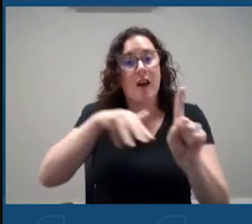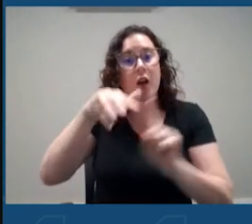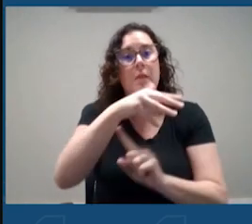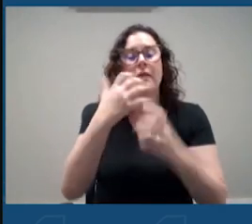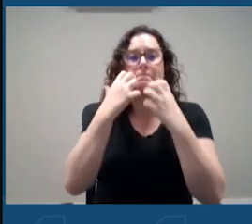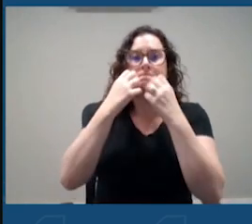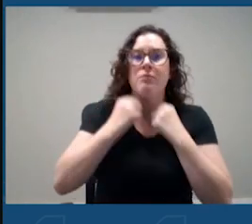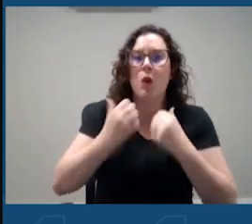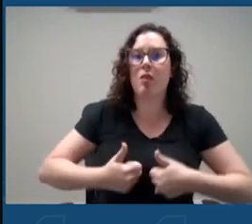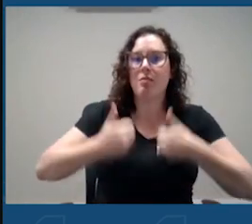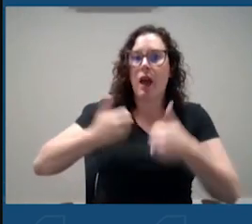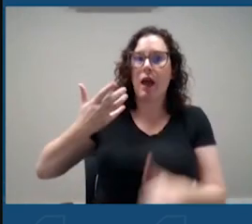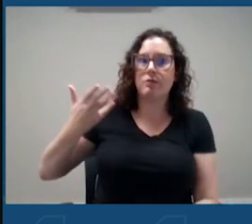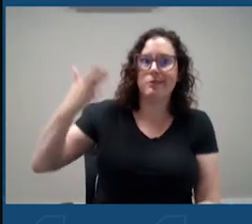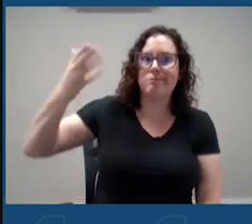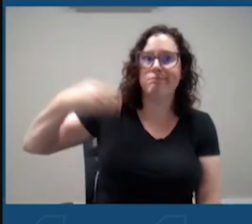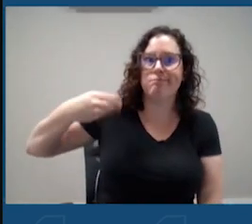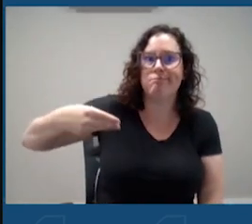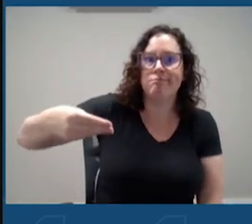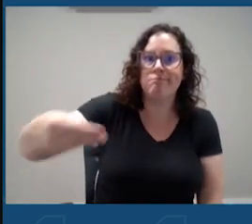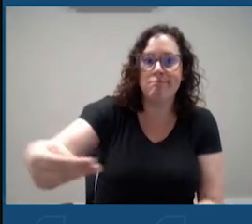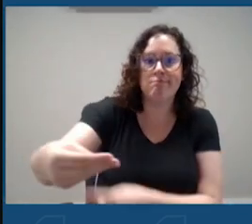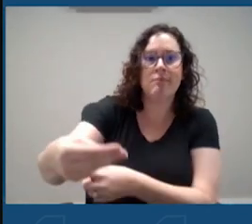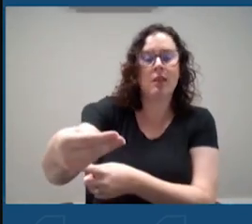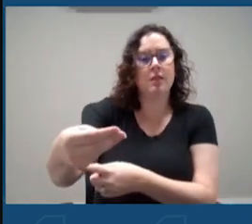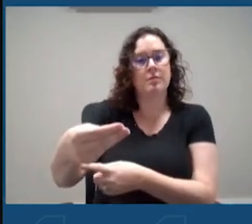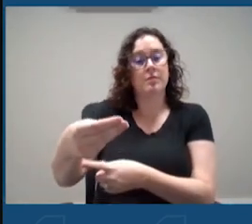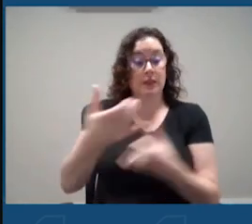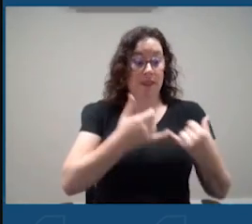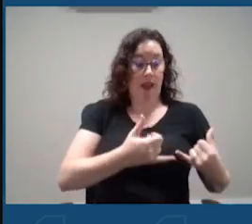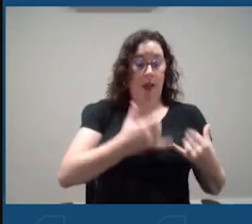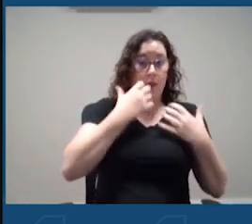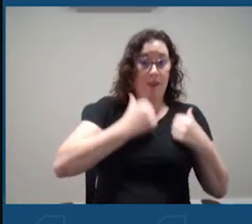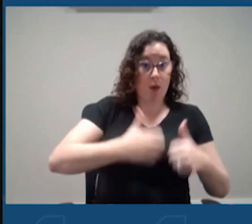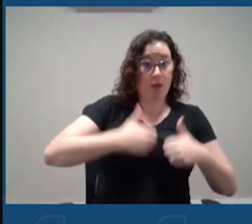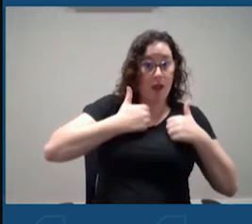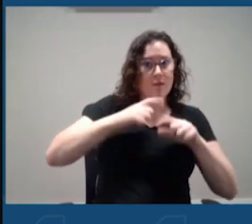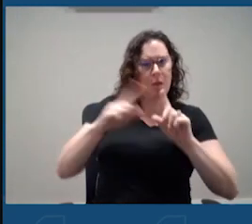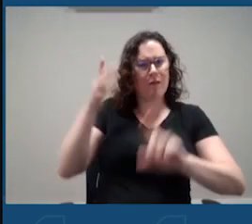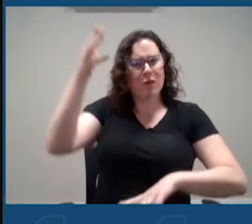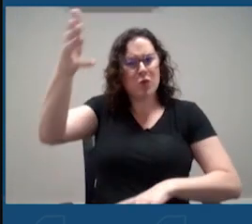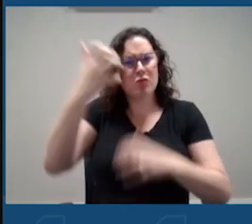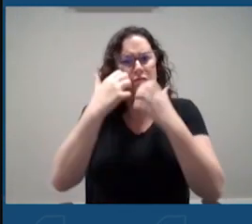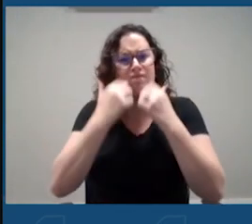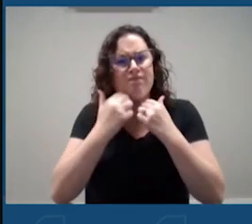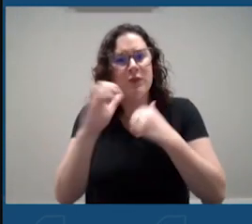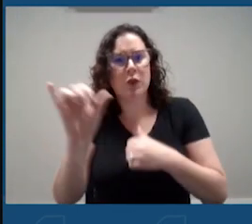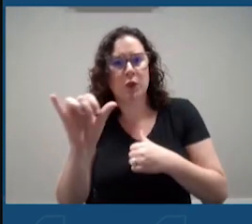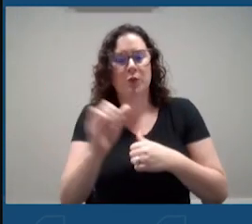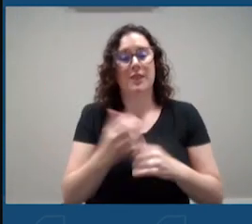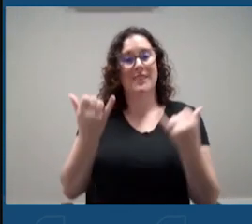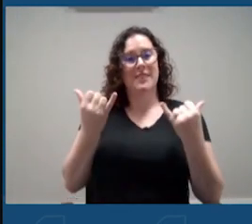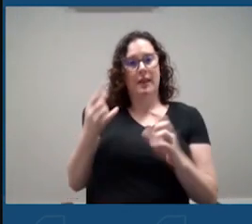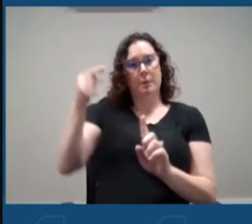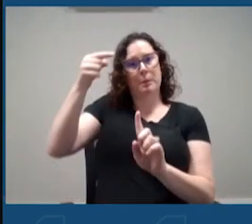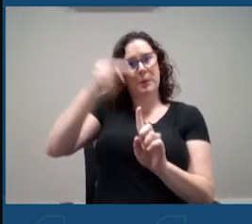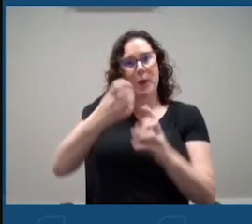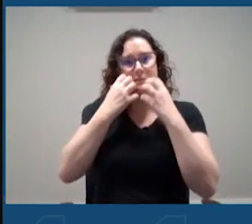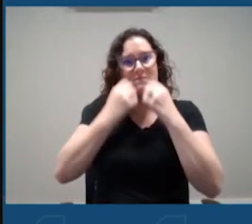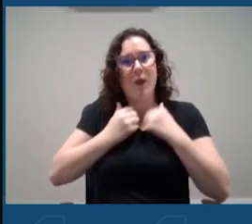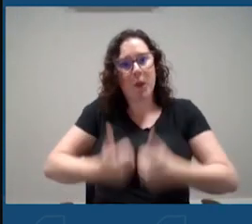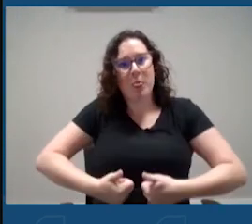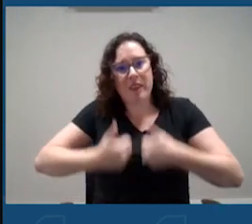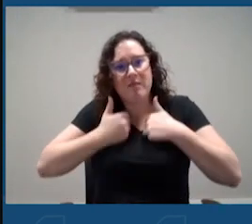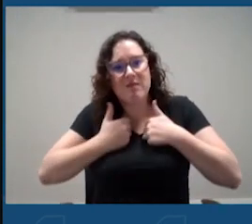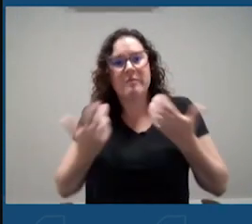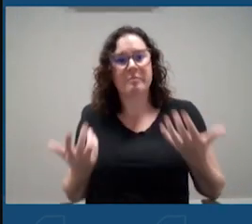generations as much as those today. And that is what today is all about, valuing human life. And I think about why